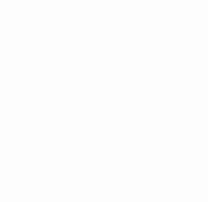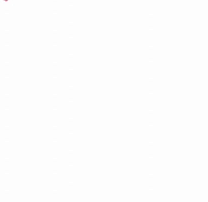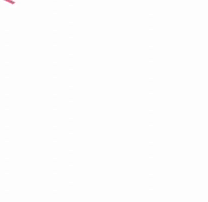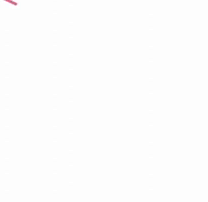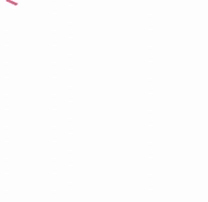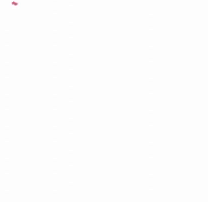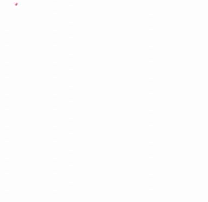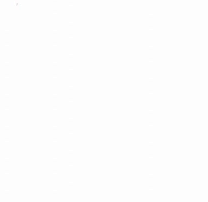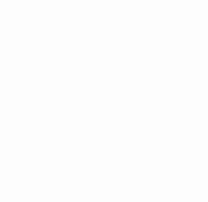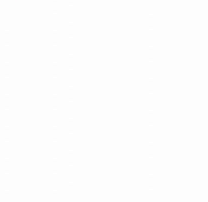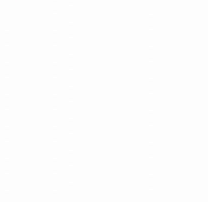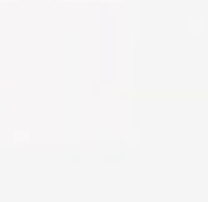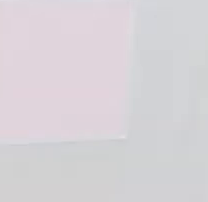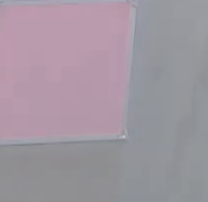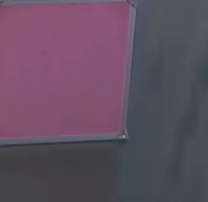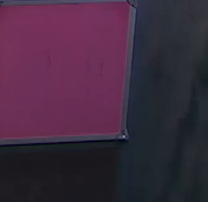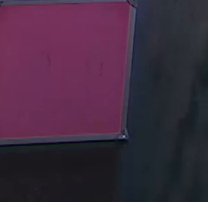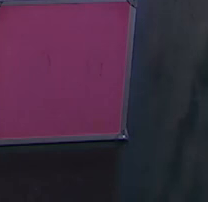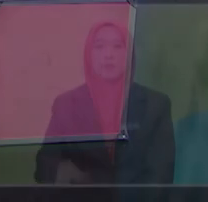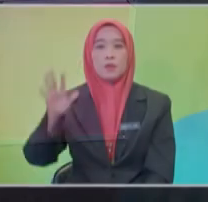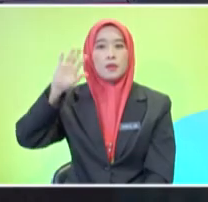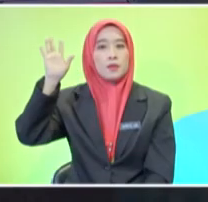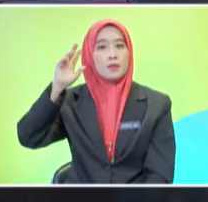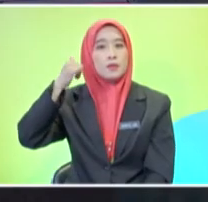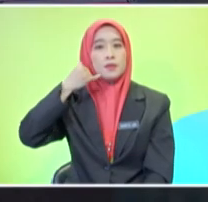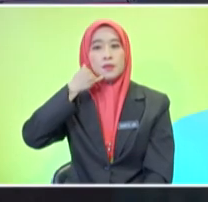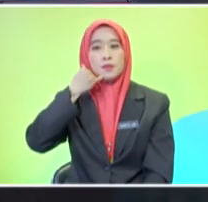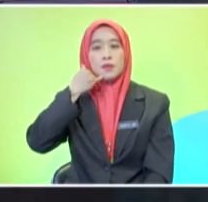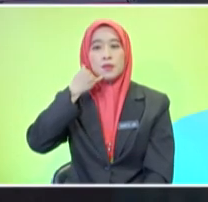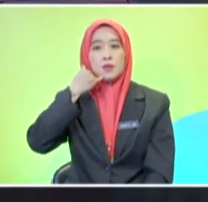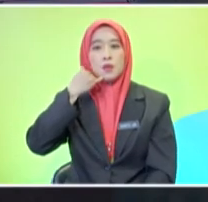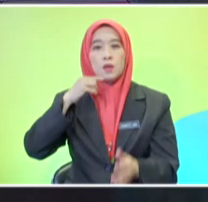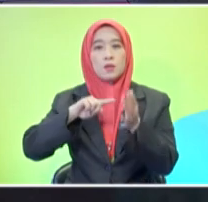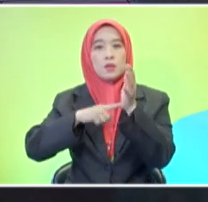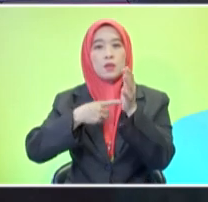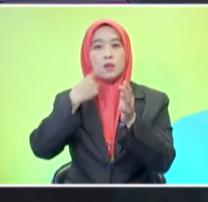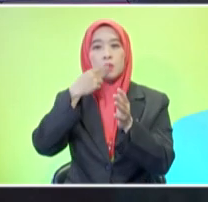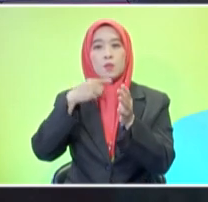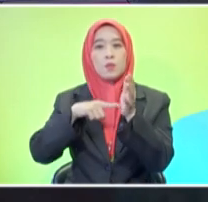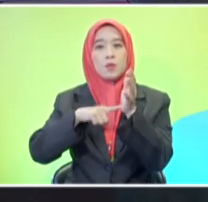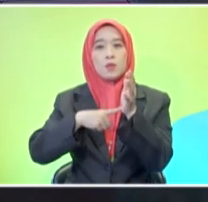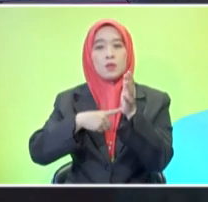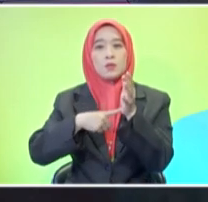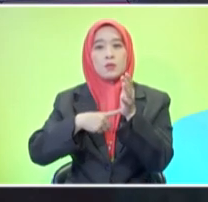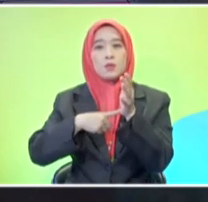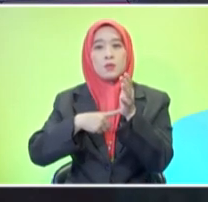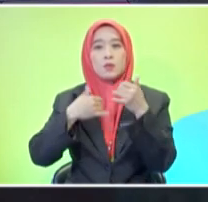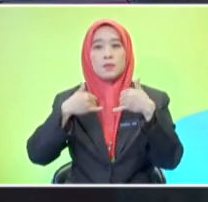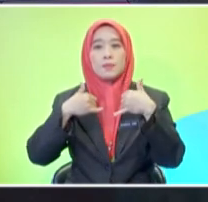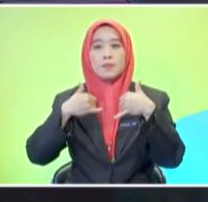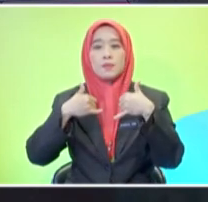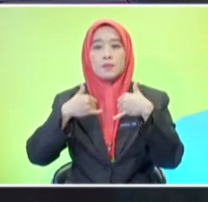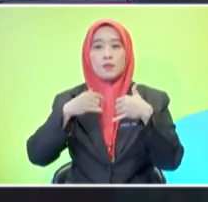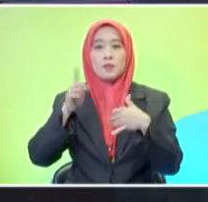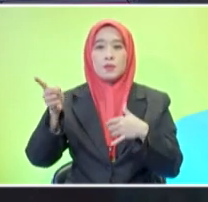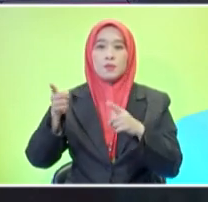DidikTV KPM. Hi, Shafika. Do you want to start first or should I? You first?